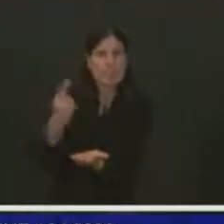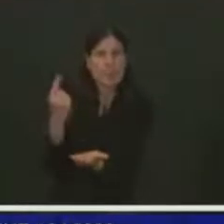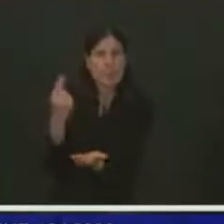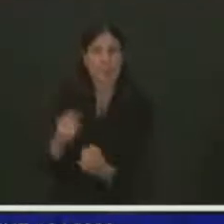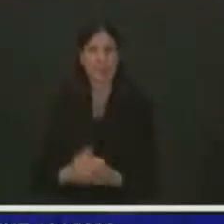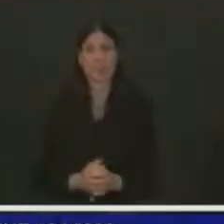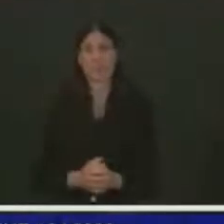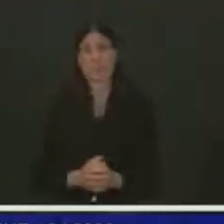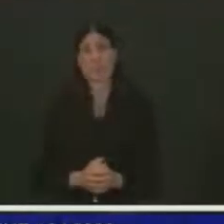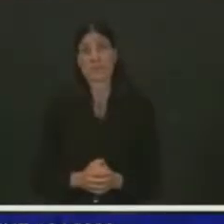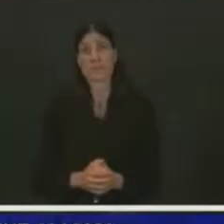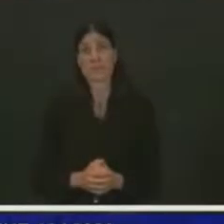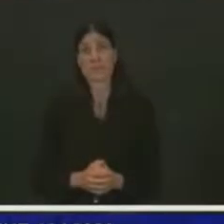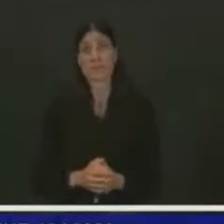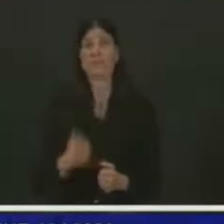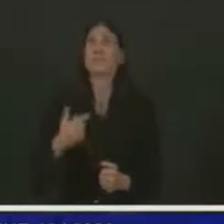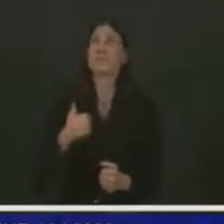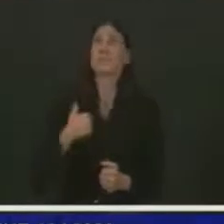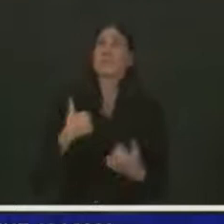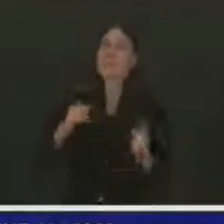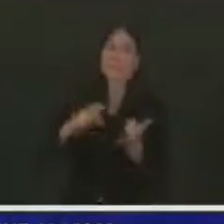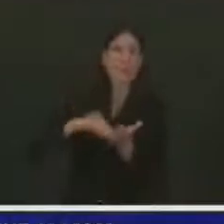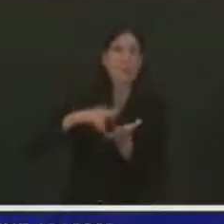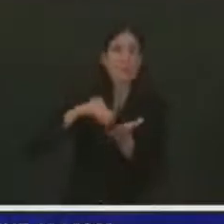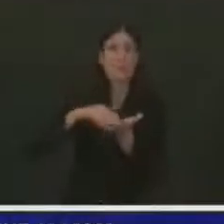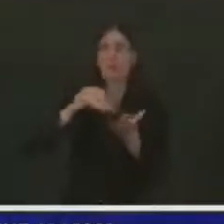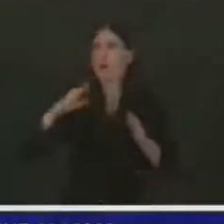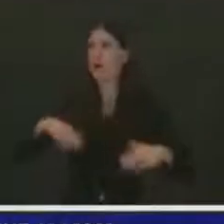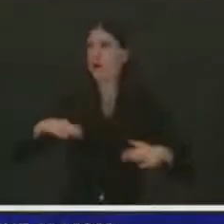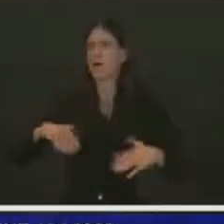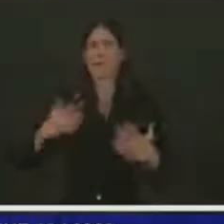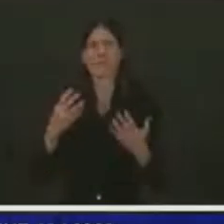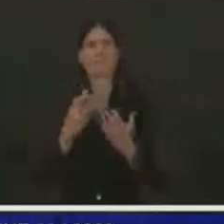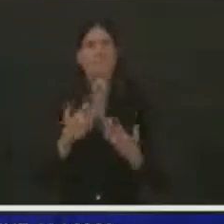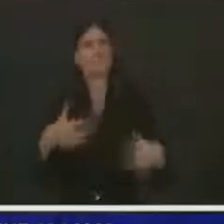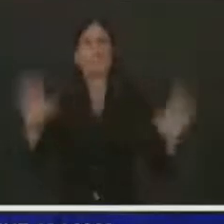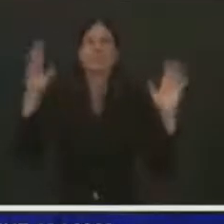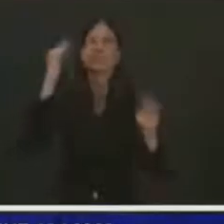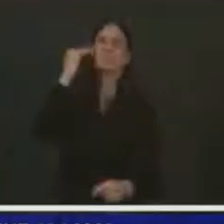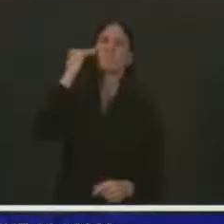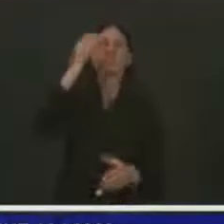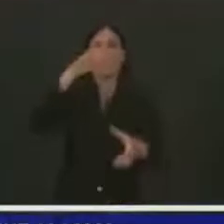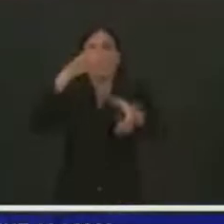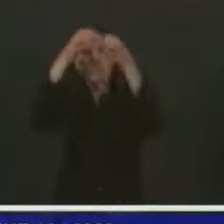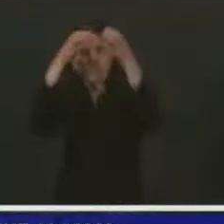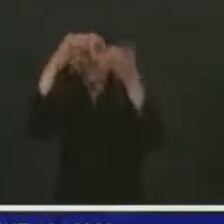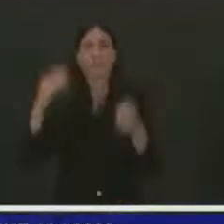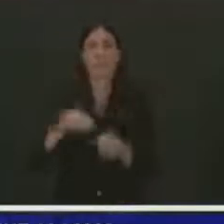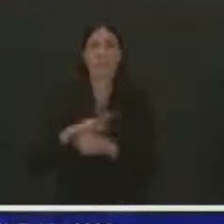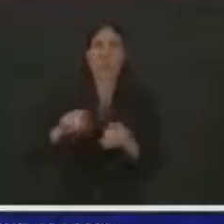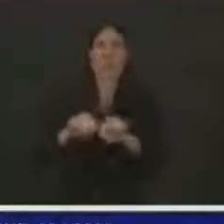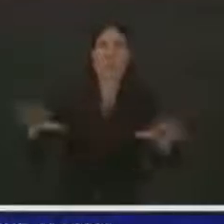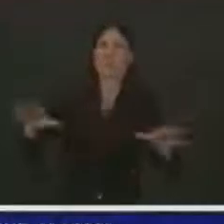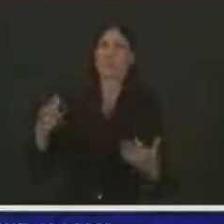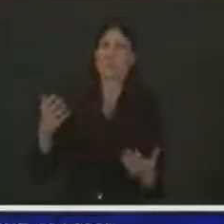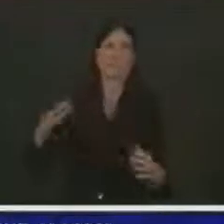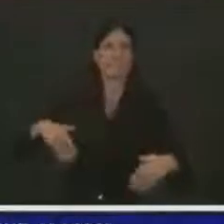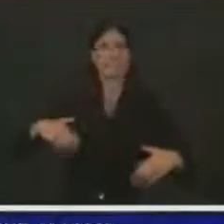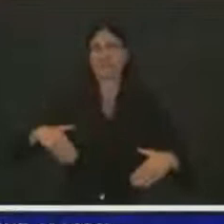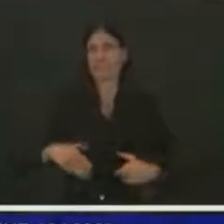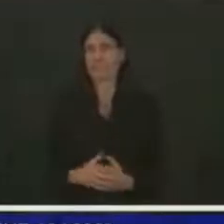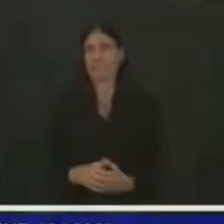that's why it is very helpful to know we're one of the first states to have done this type of